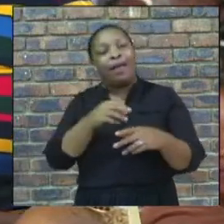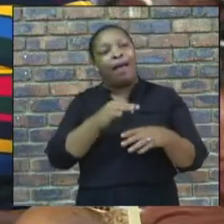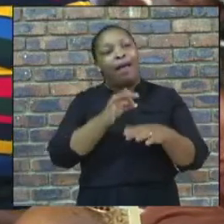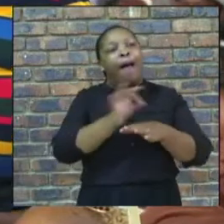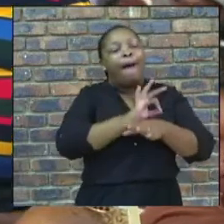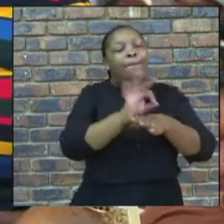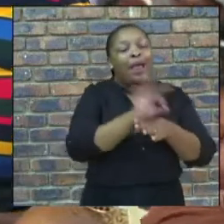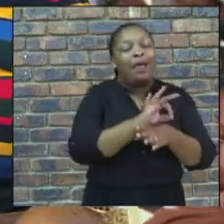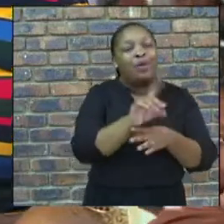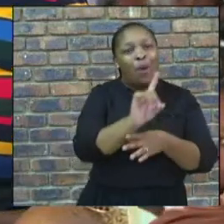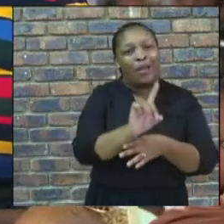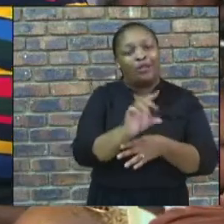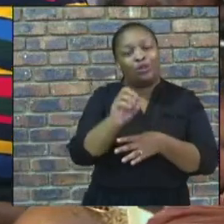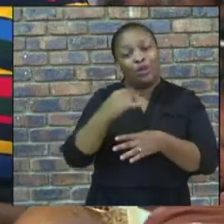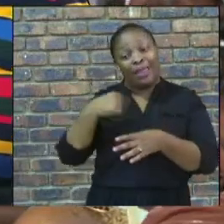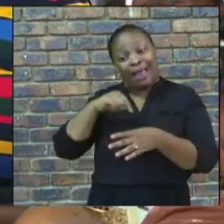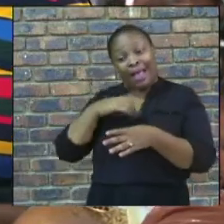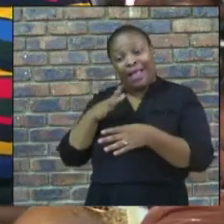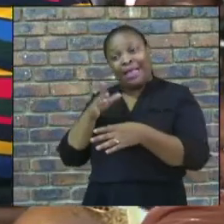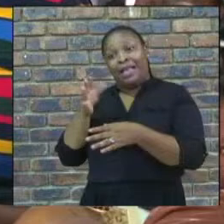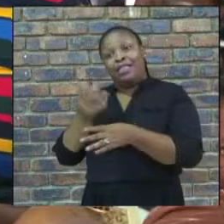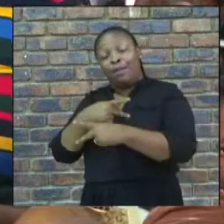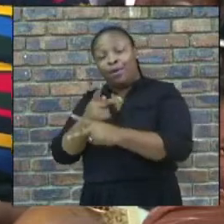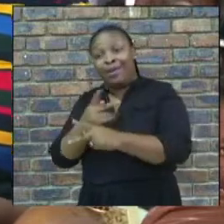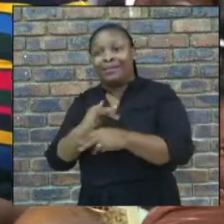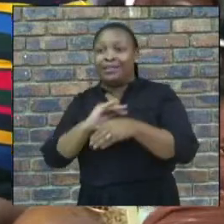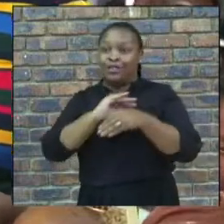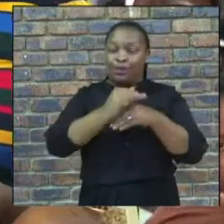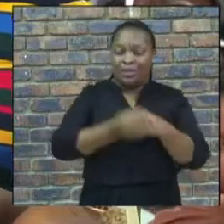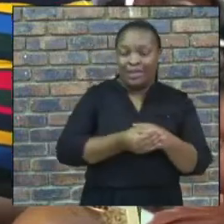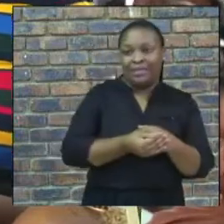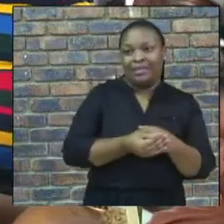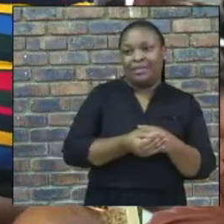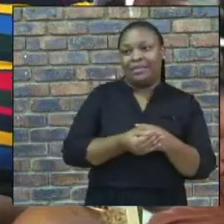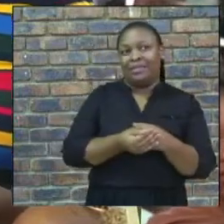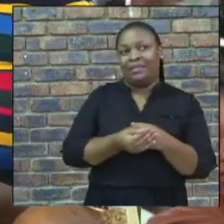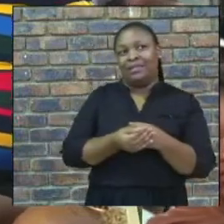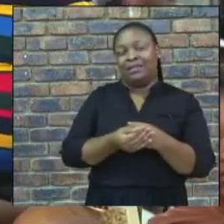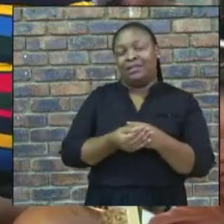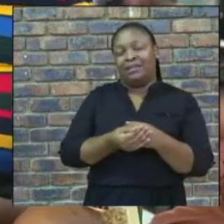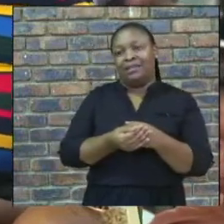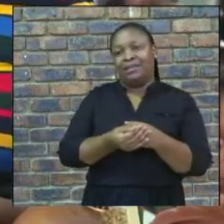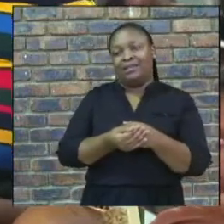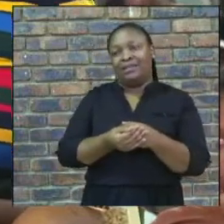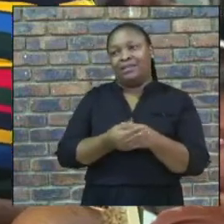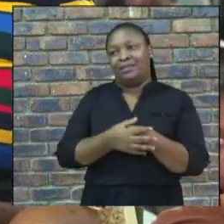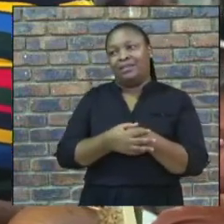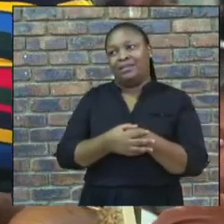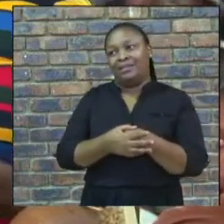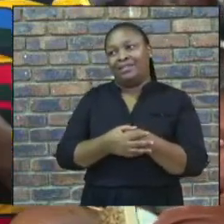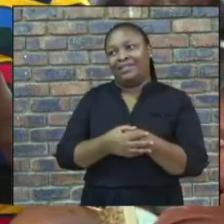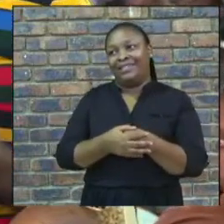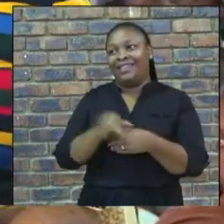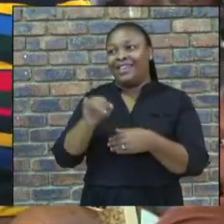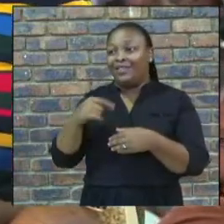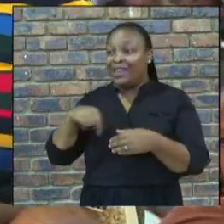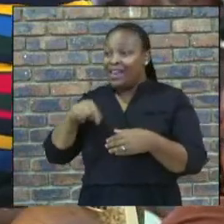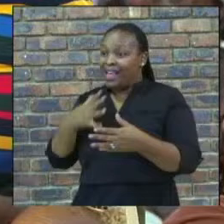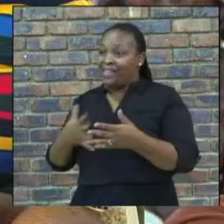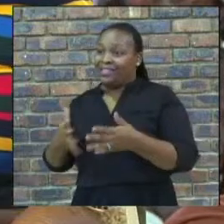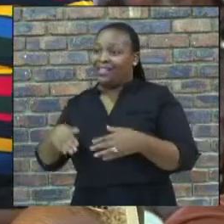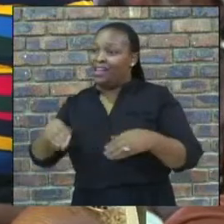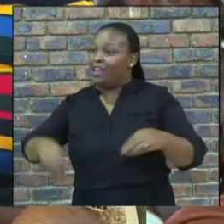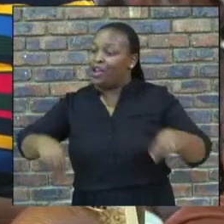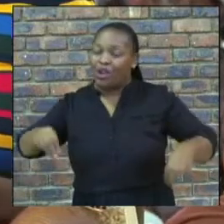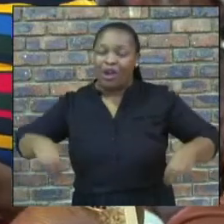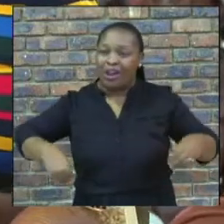to protect that, because we live in a world of corruption and bribery. Even in our government